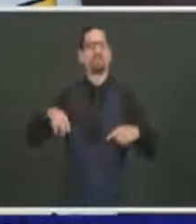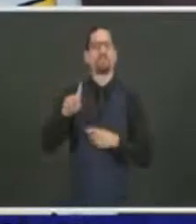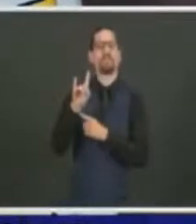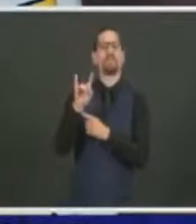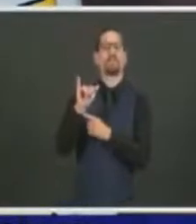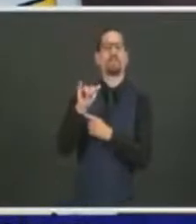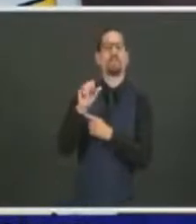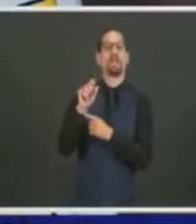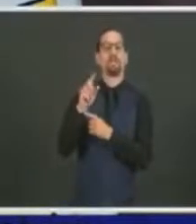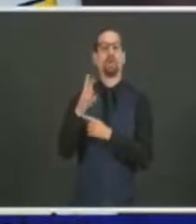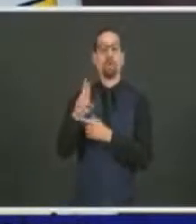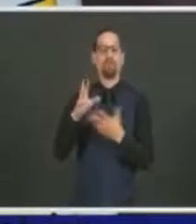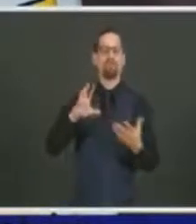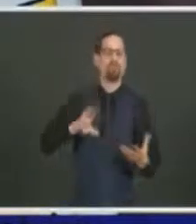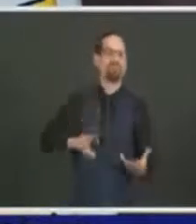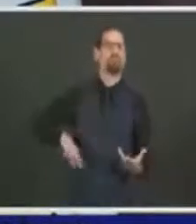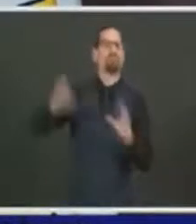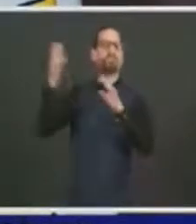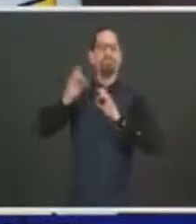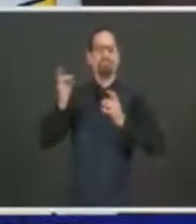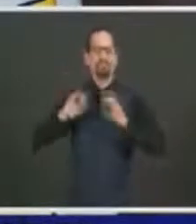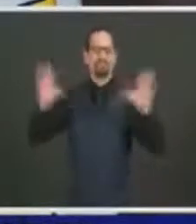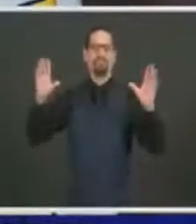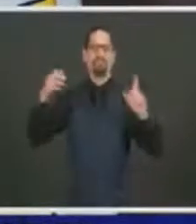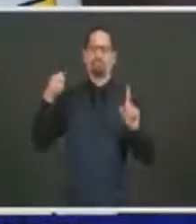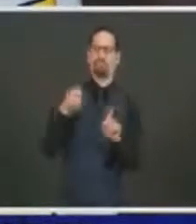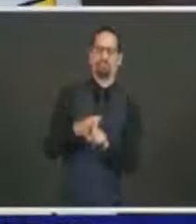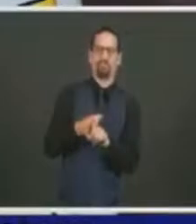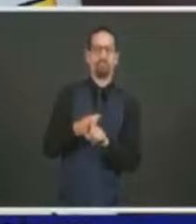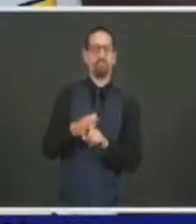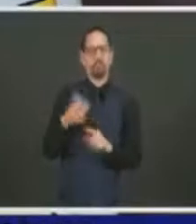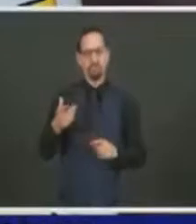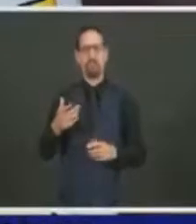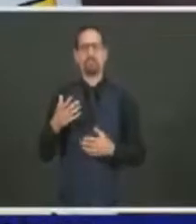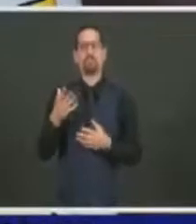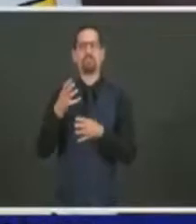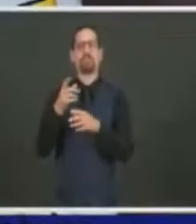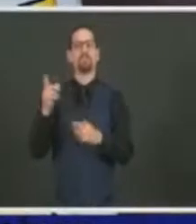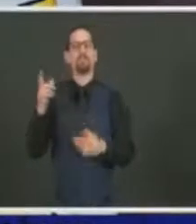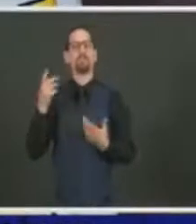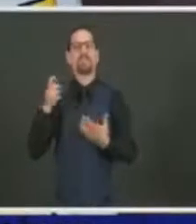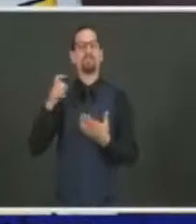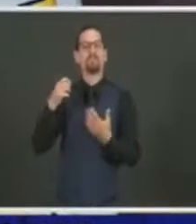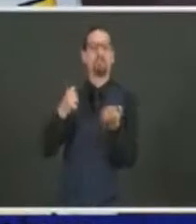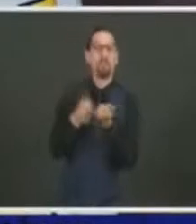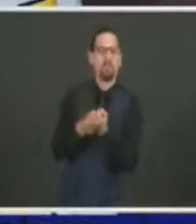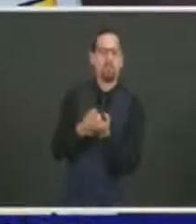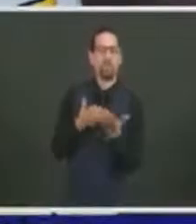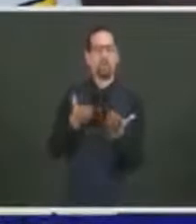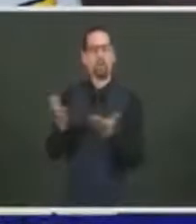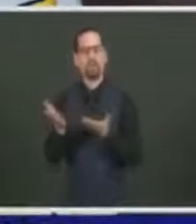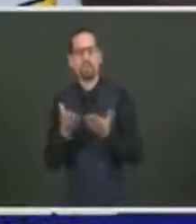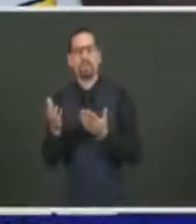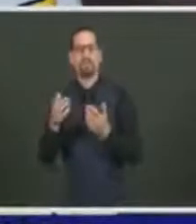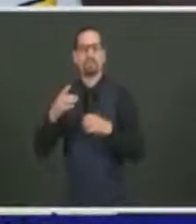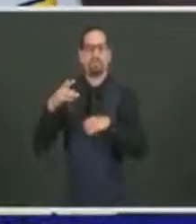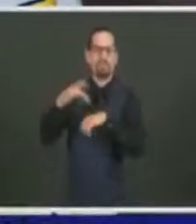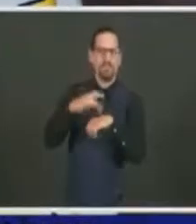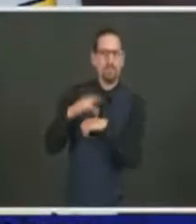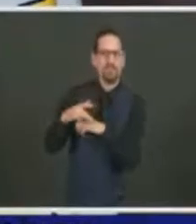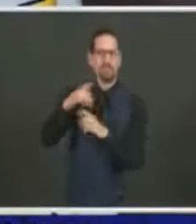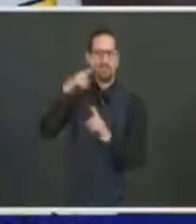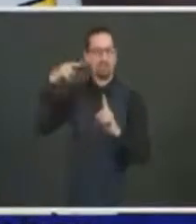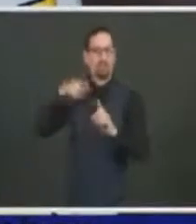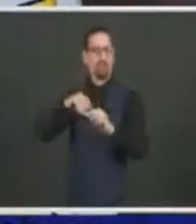to this pandemic, and that gives me the tools that I've needed and continue to need to operate in this pandemic. I am going